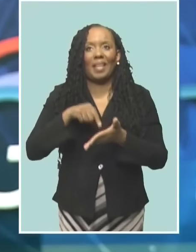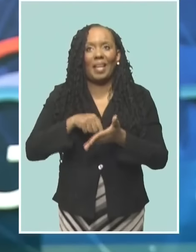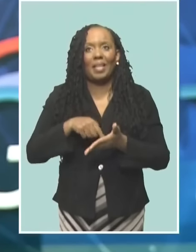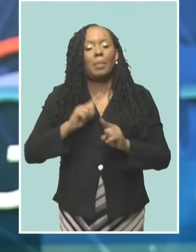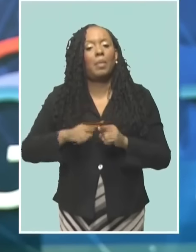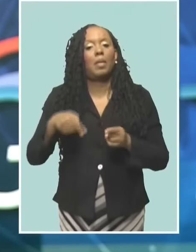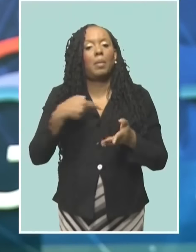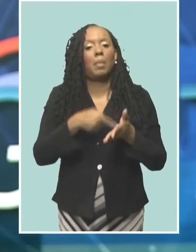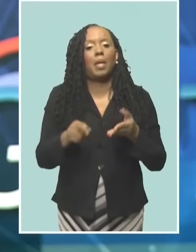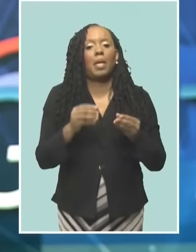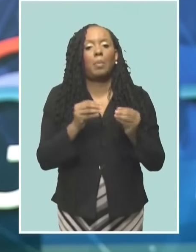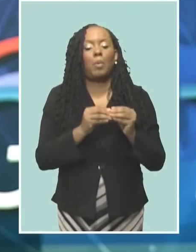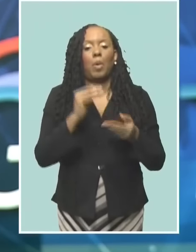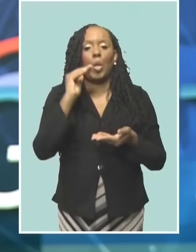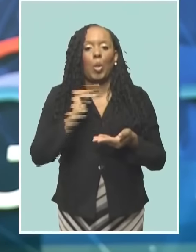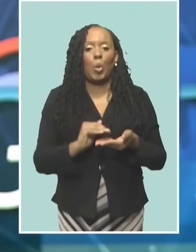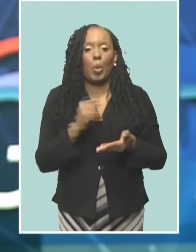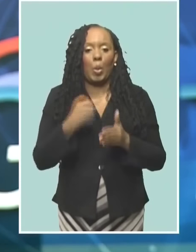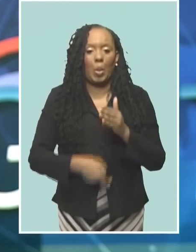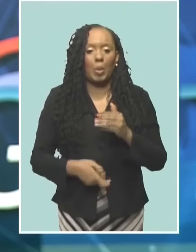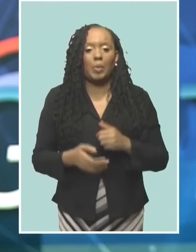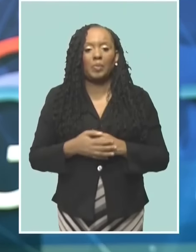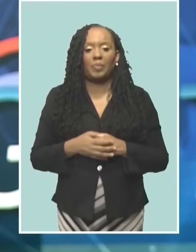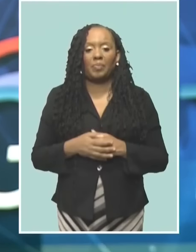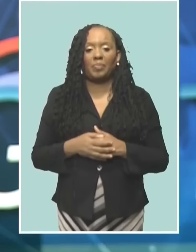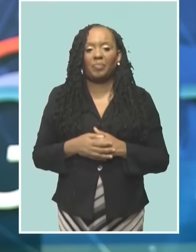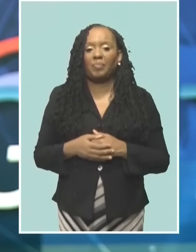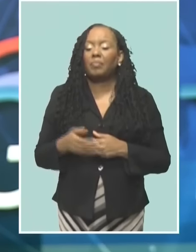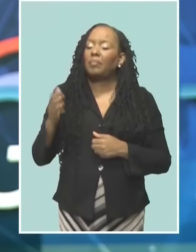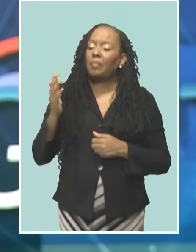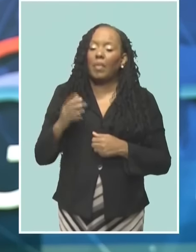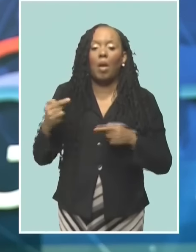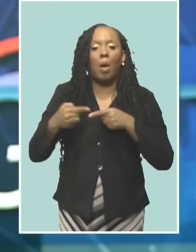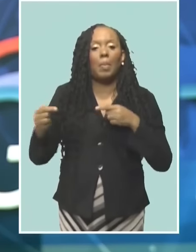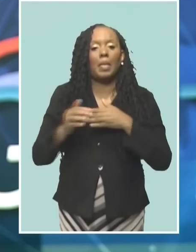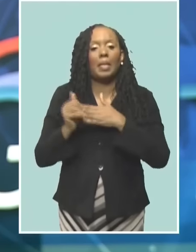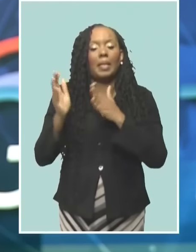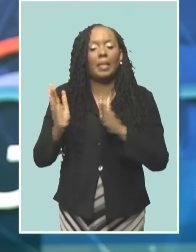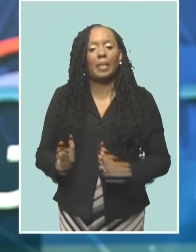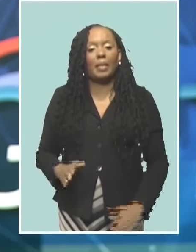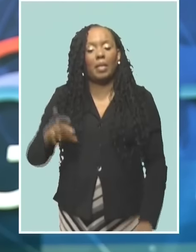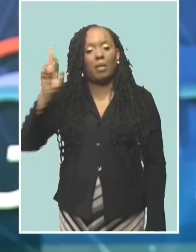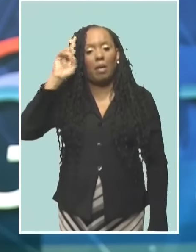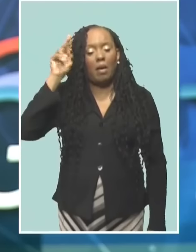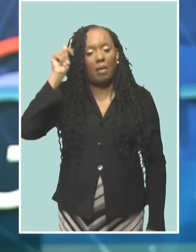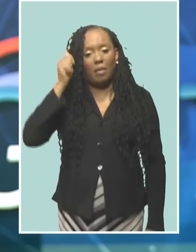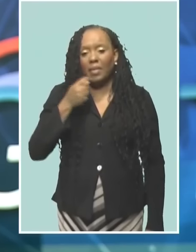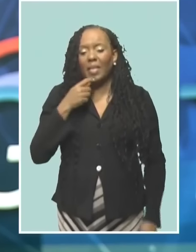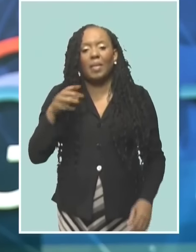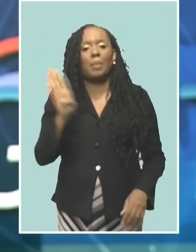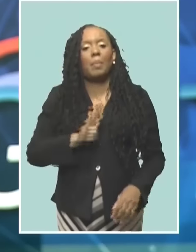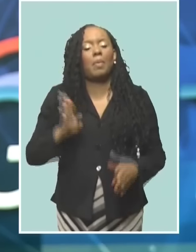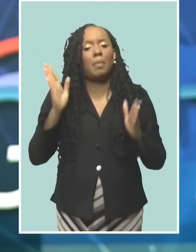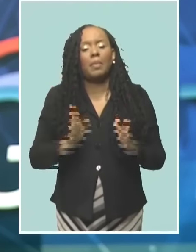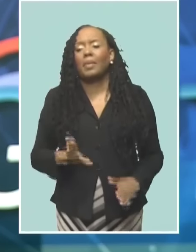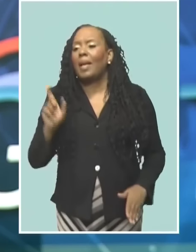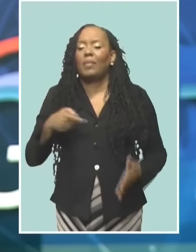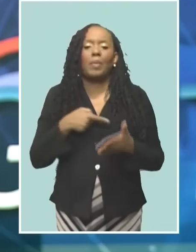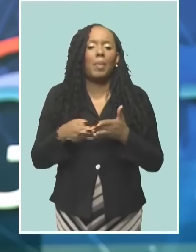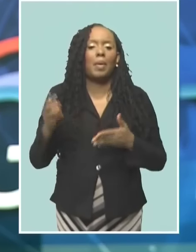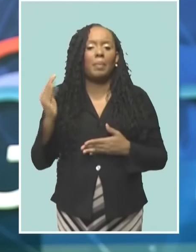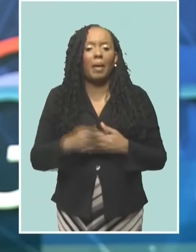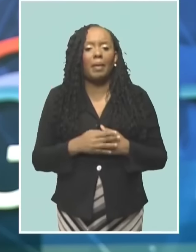Meanwhile, opposition leader Ralph Thorne says the transaction is yet another loan Barbadians will have to repay. He is questioning whether government